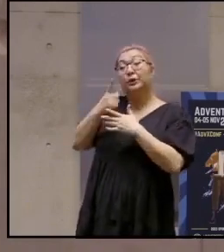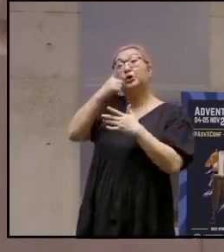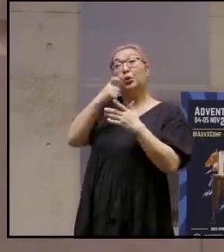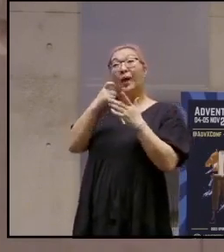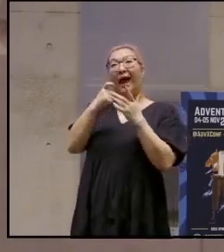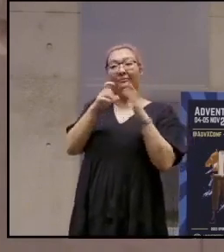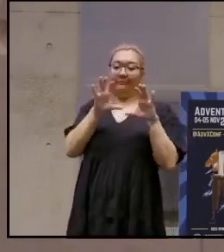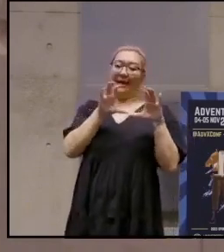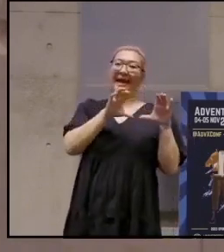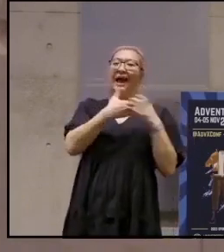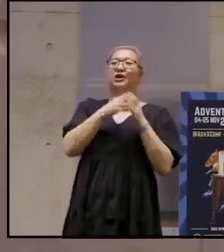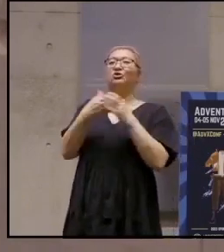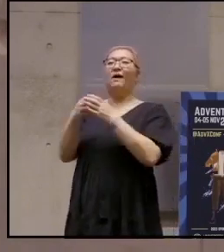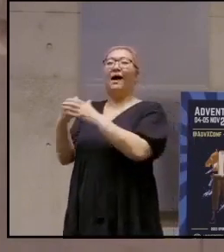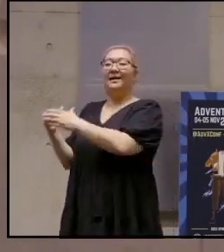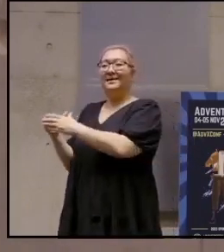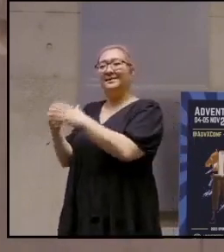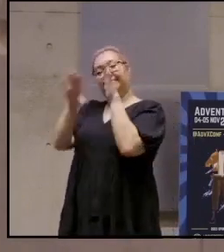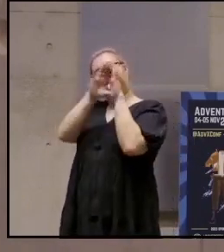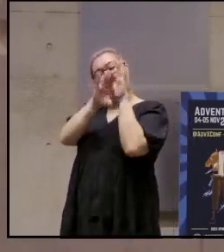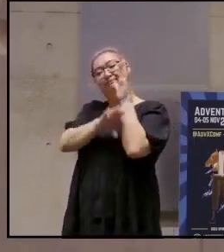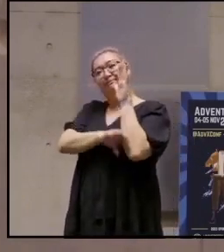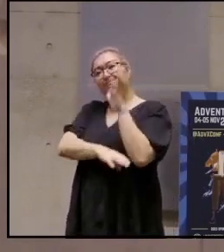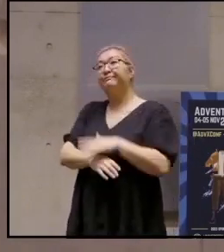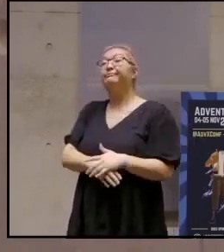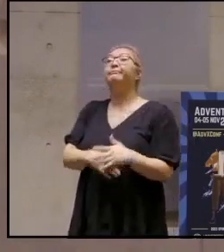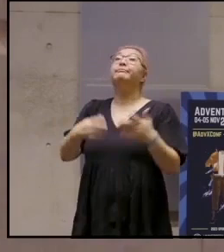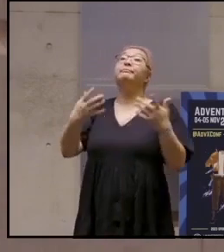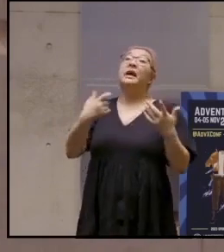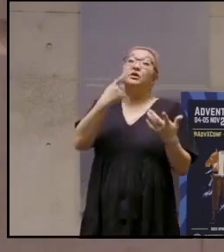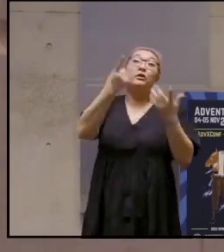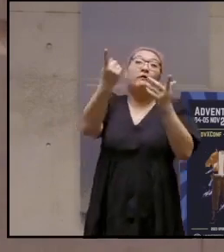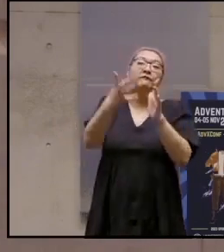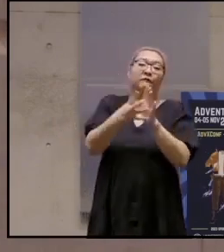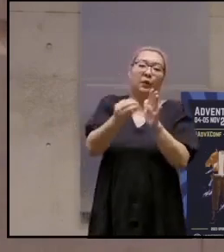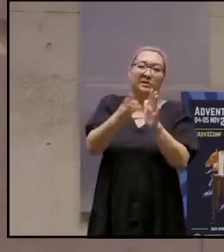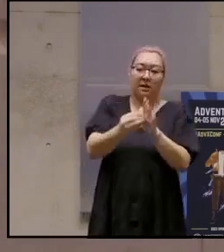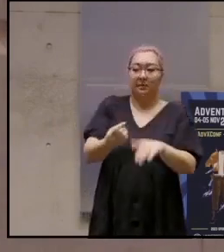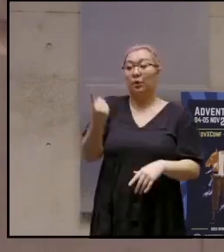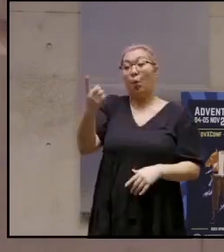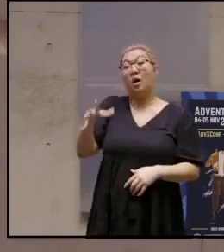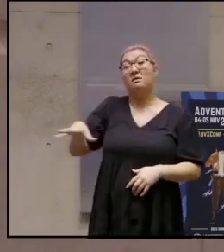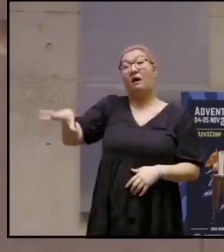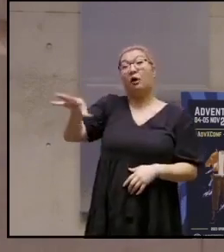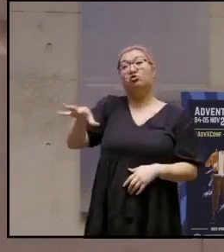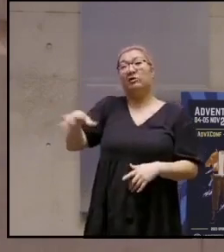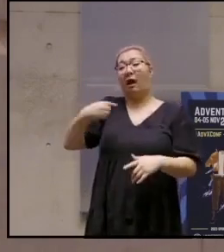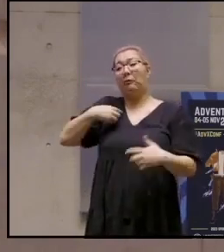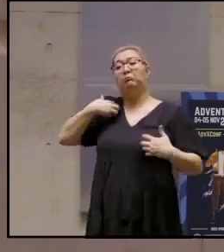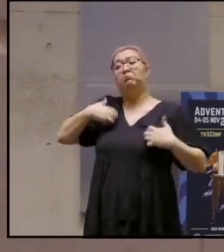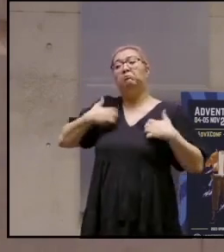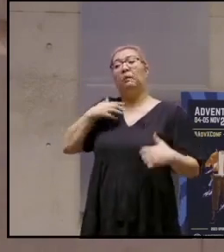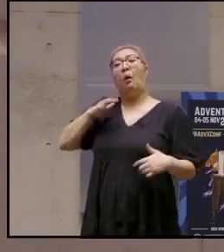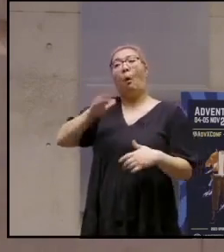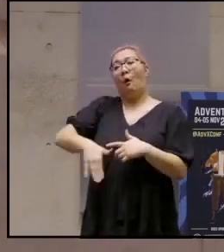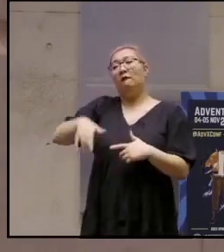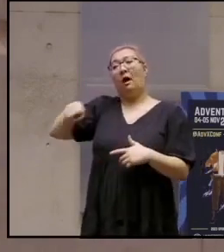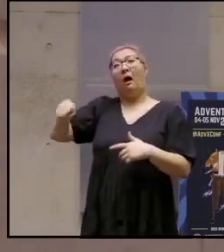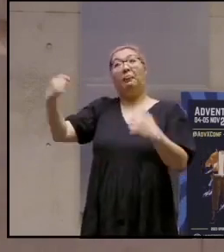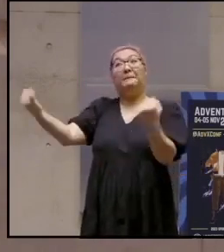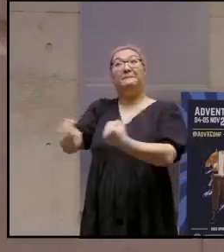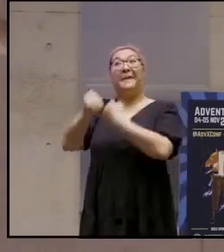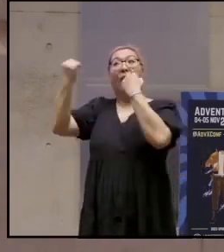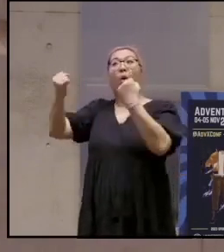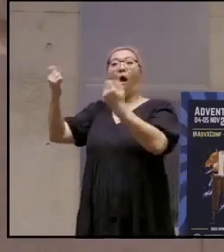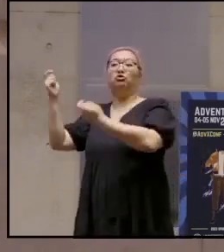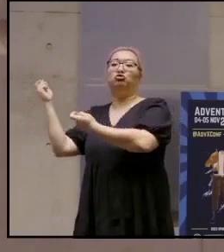say, the conflicts associated with the transfer of power in a country. If you start with that, it's more likely that you might end